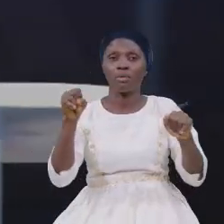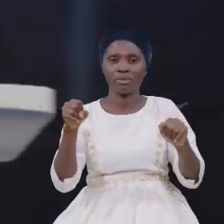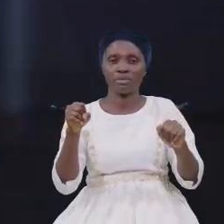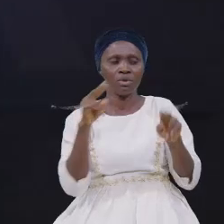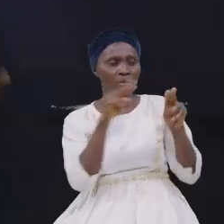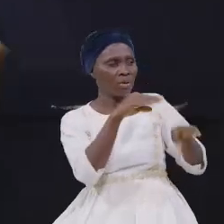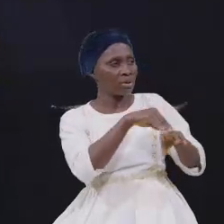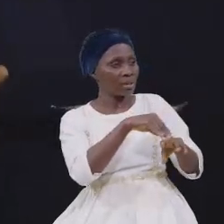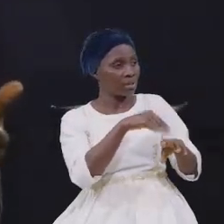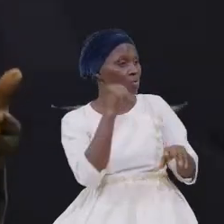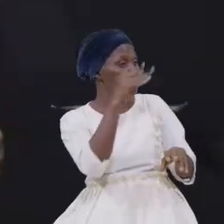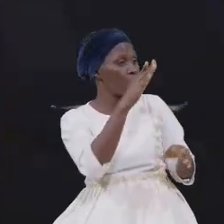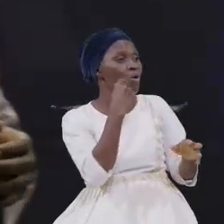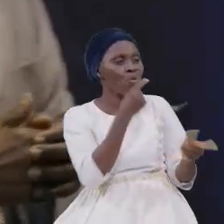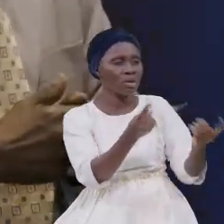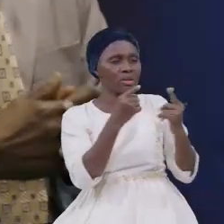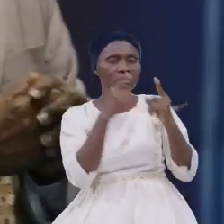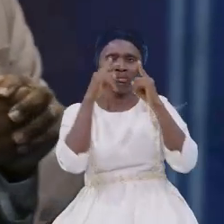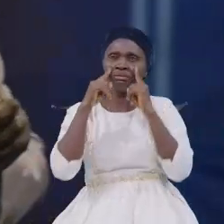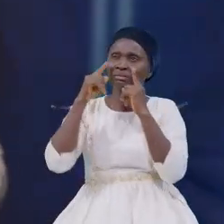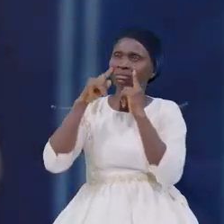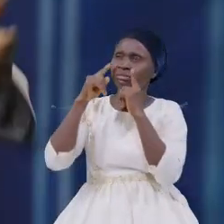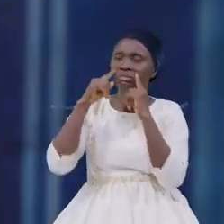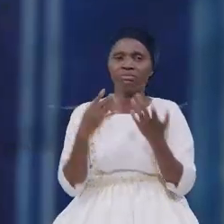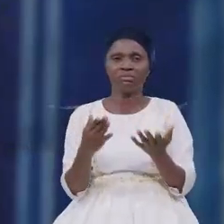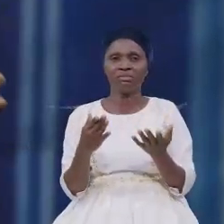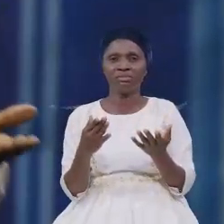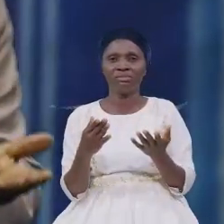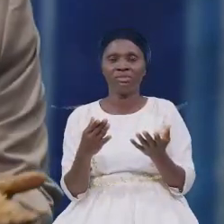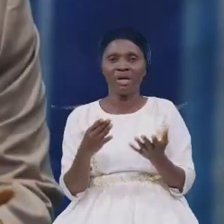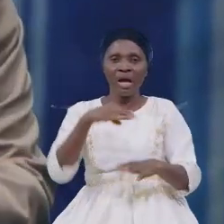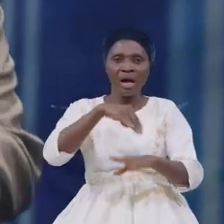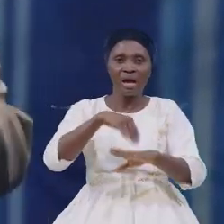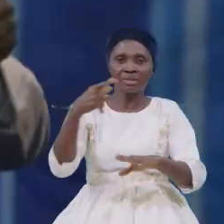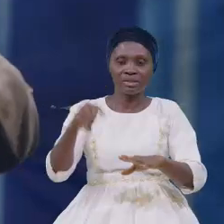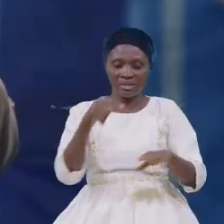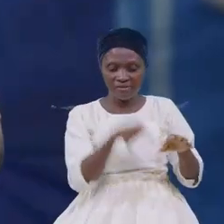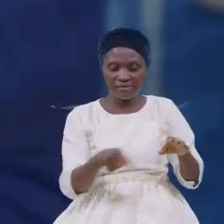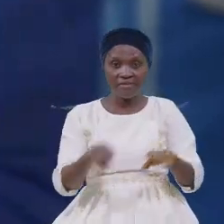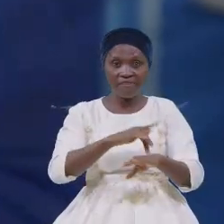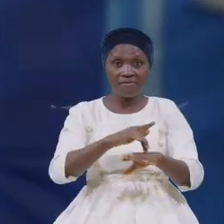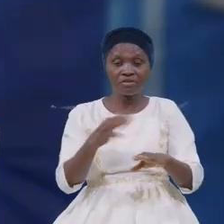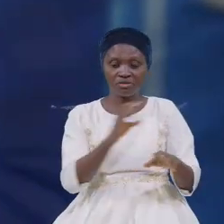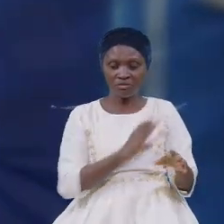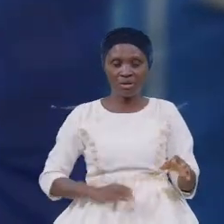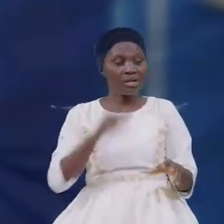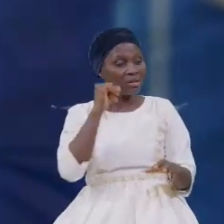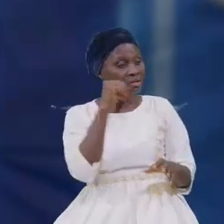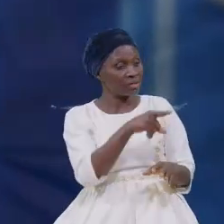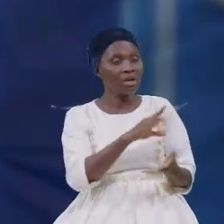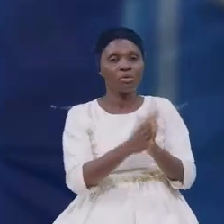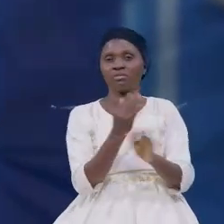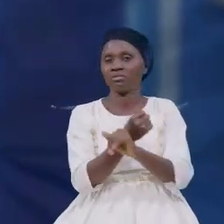weeping and shedding tears at the feet of Christ. She got saved. With men this